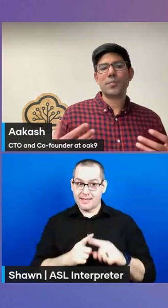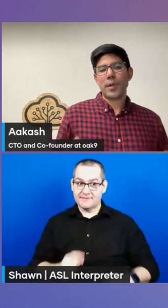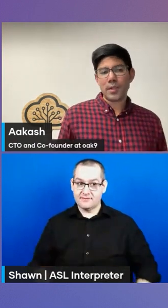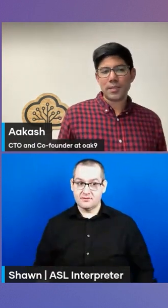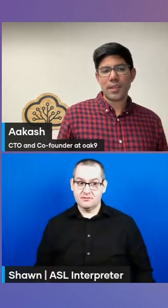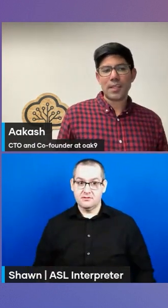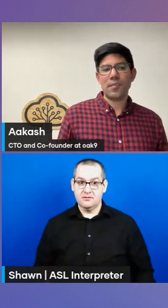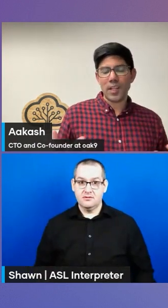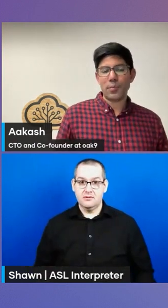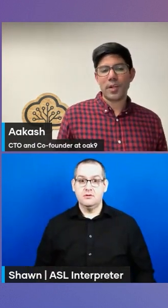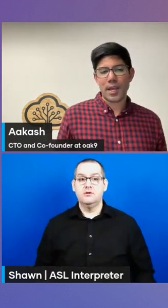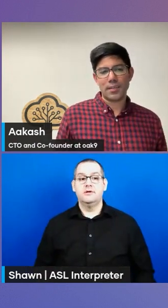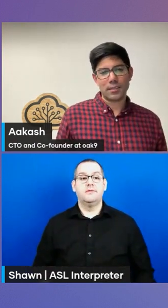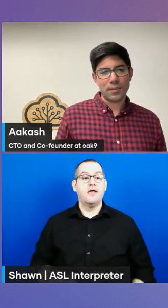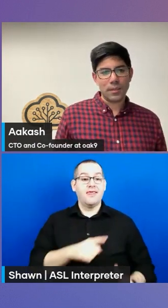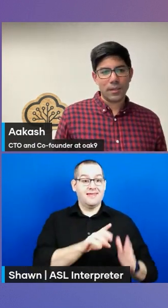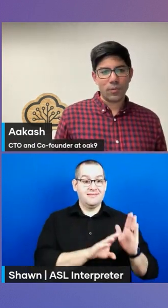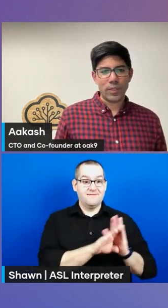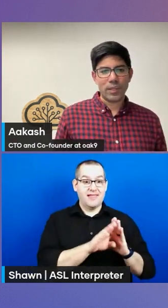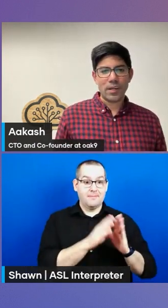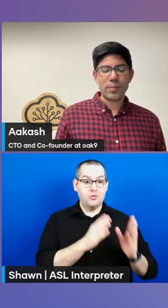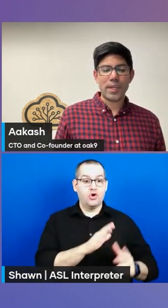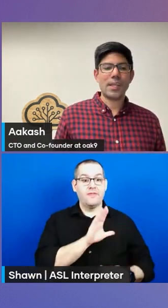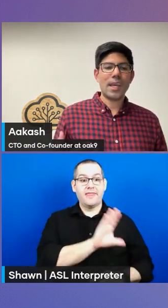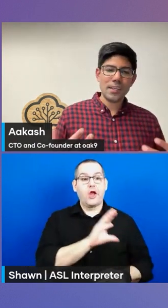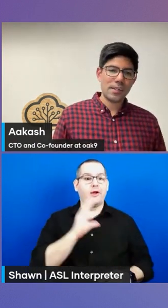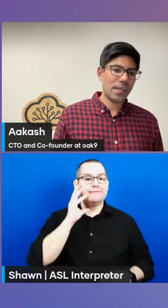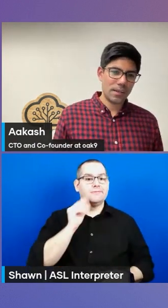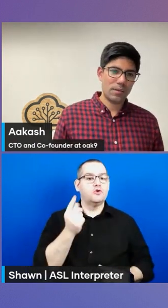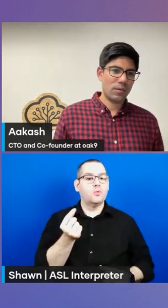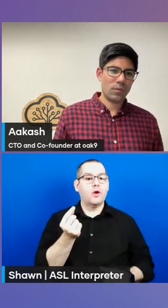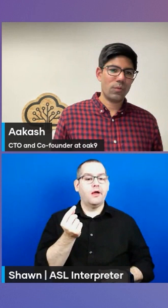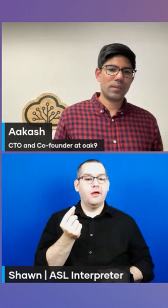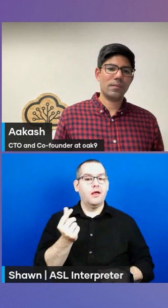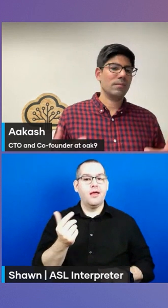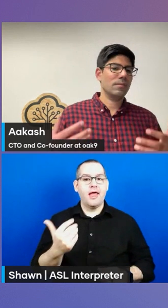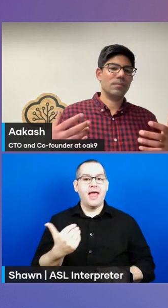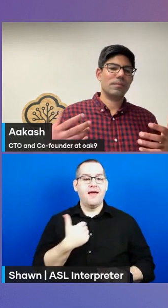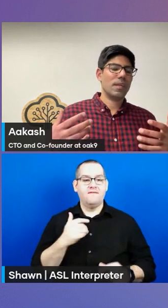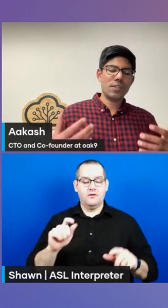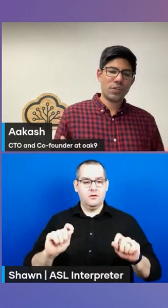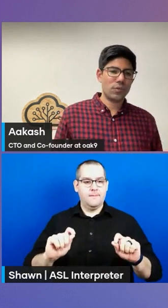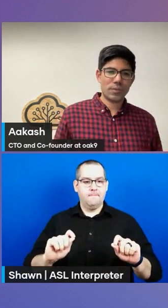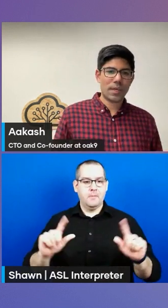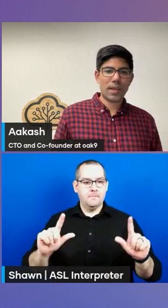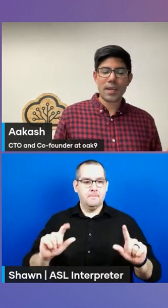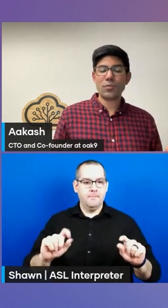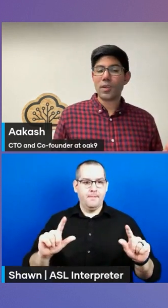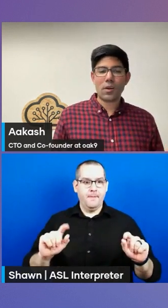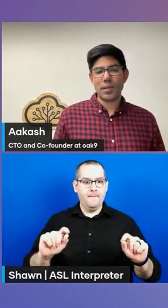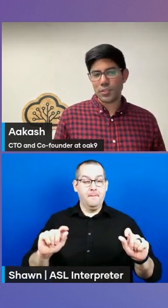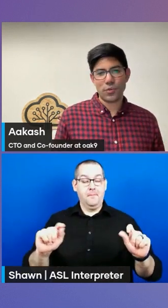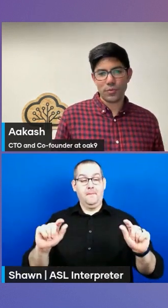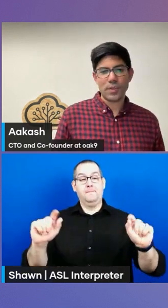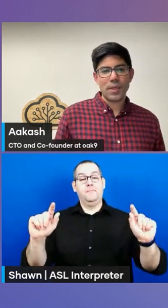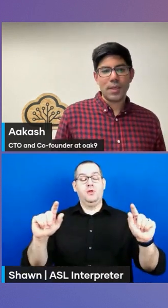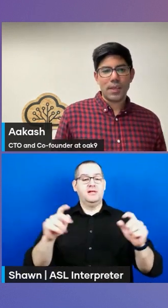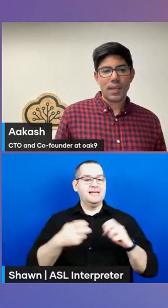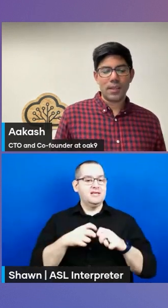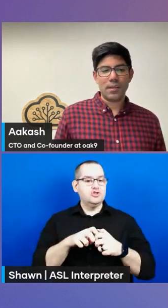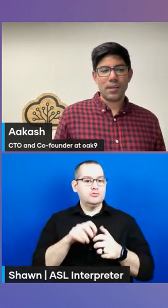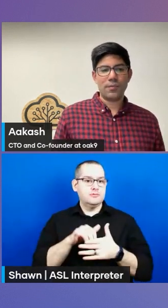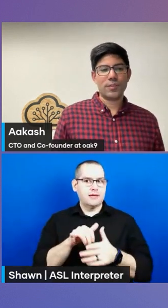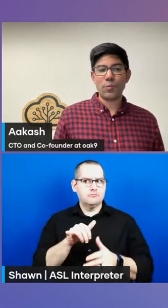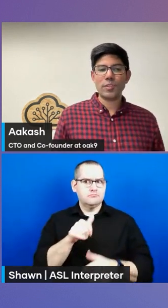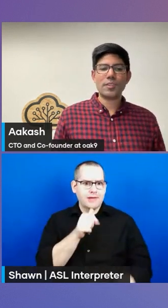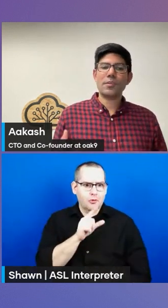the experience that that developer has when they're being inundated with issues that actually aren't issues.